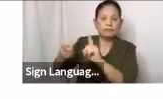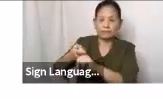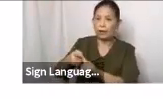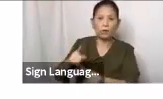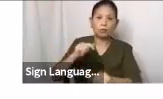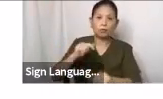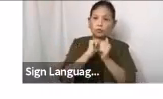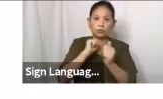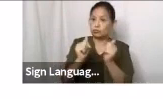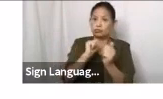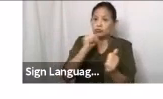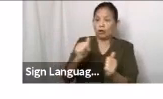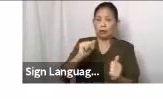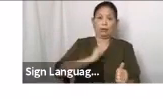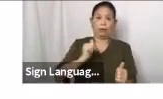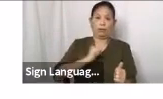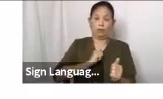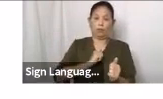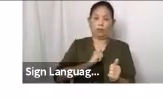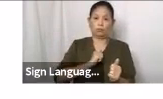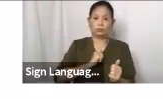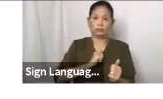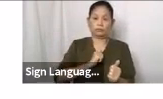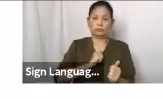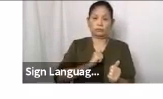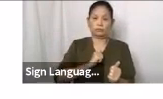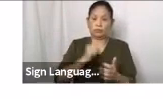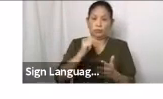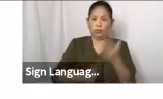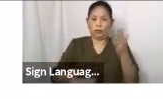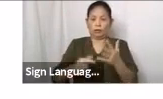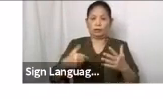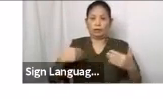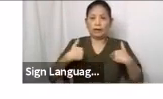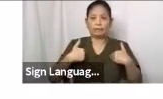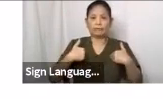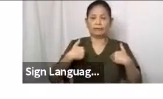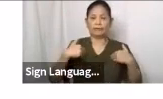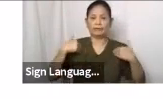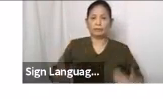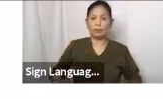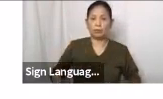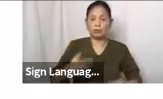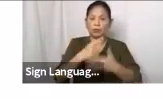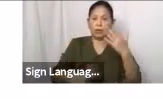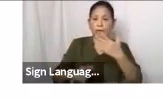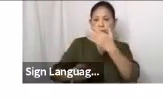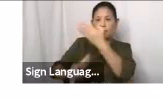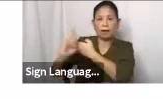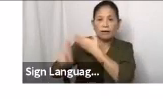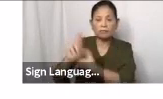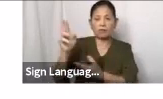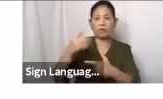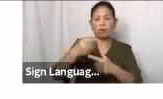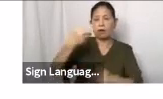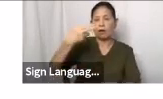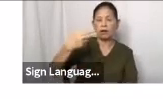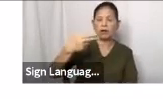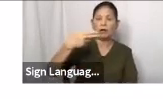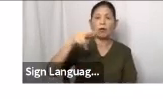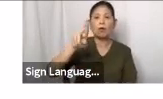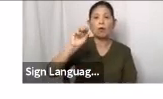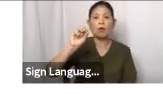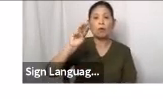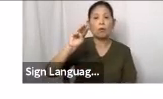like what is going inside their bodies, what they have the hormonal status and the level of hormones,